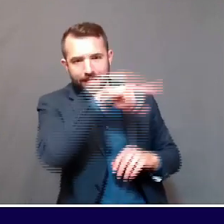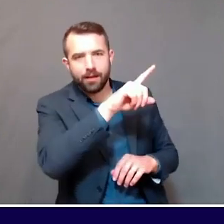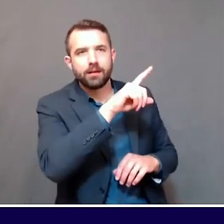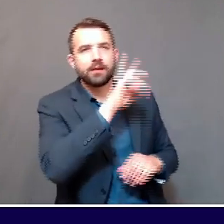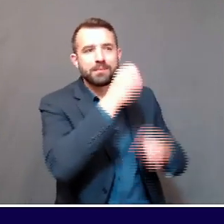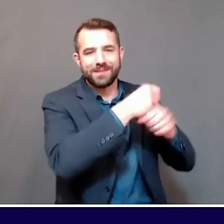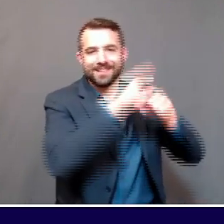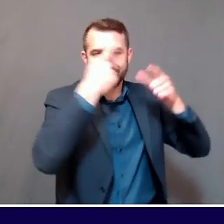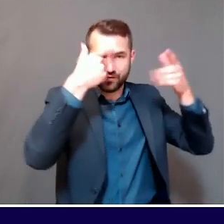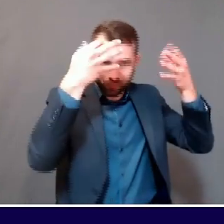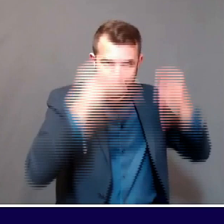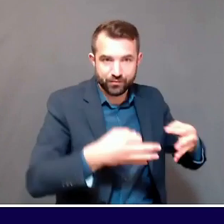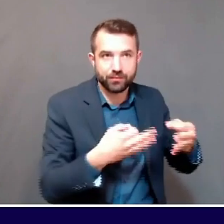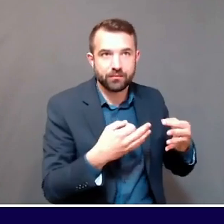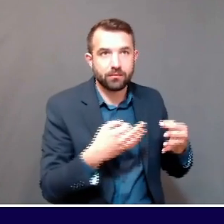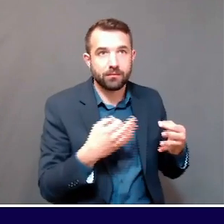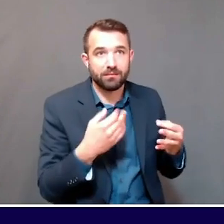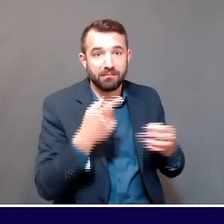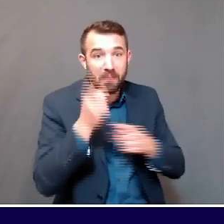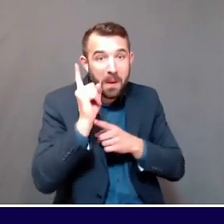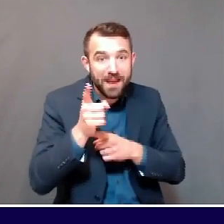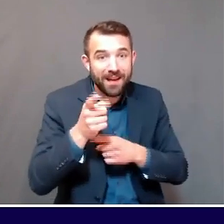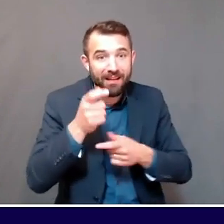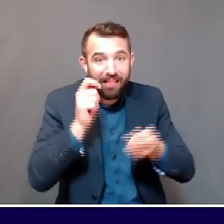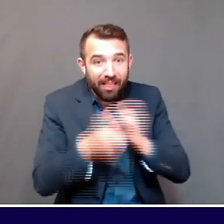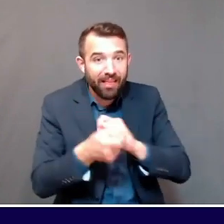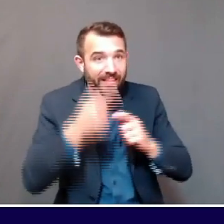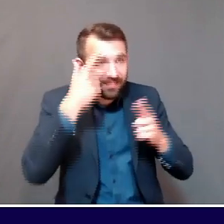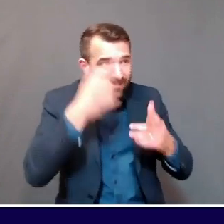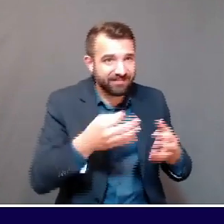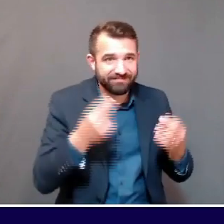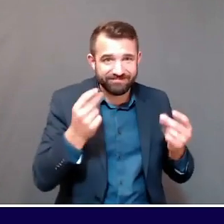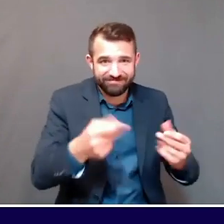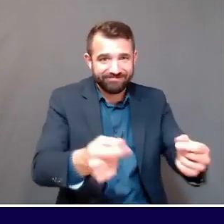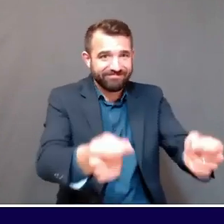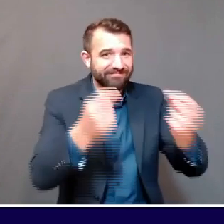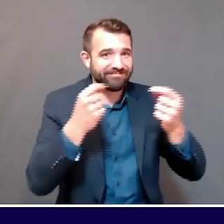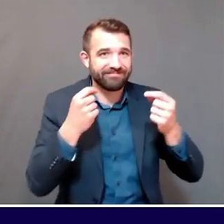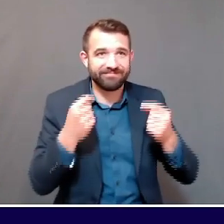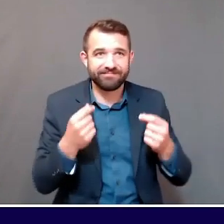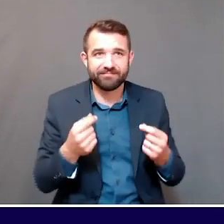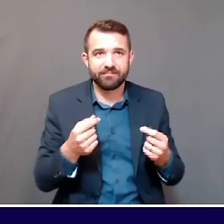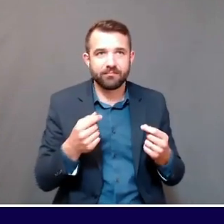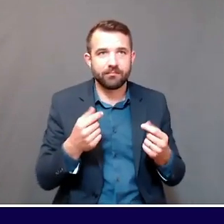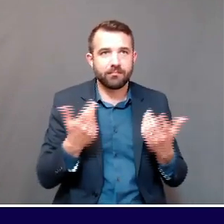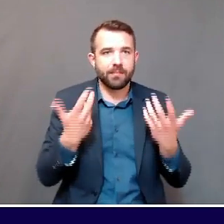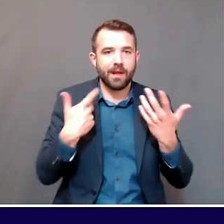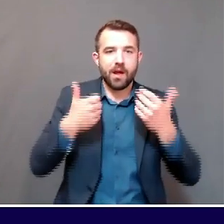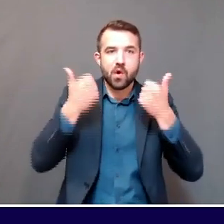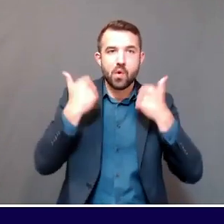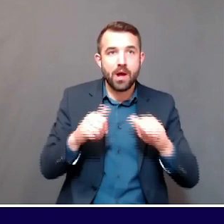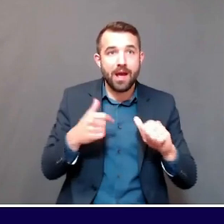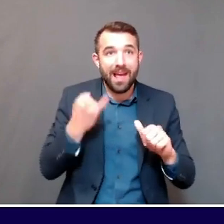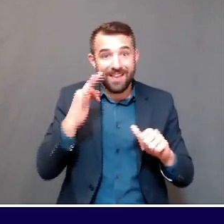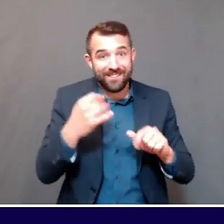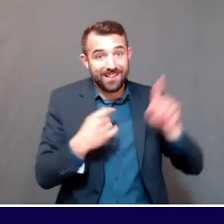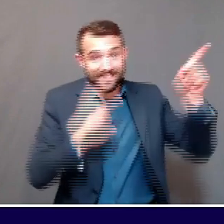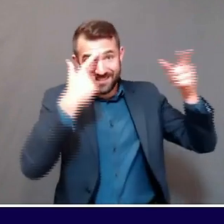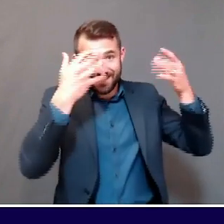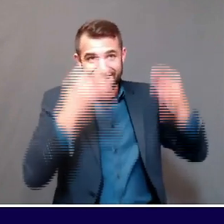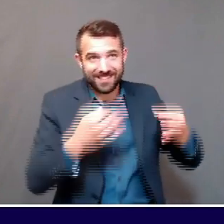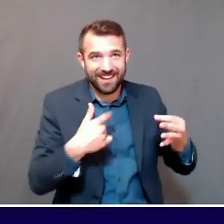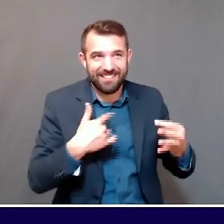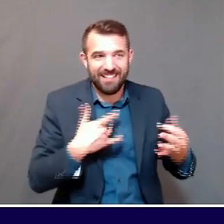seconds. I try not to second guess those judgment calls, but rather recognize that they are under the same tremendous pressures that we